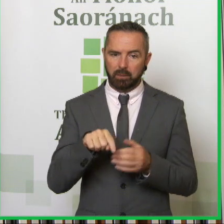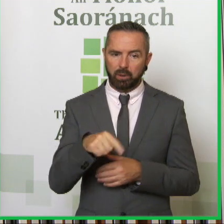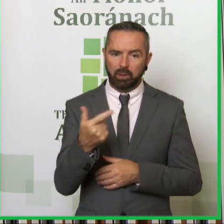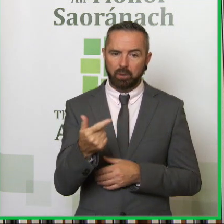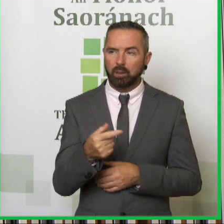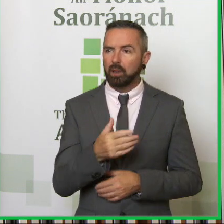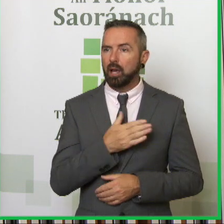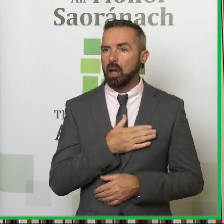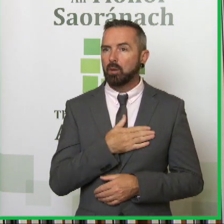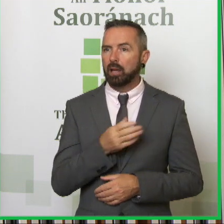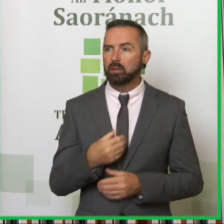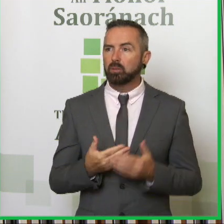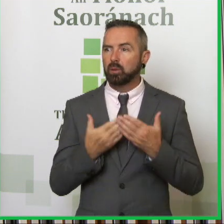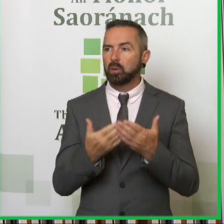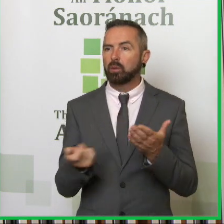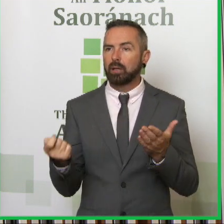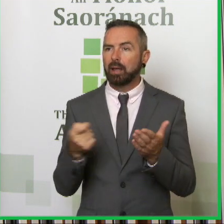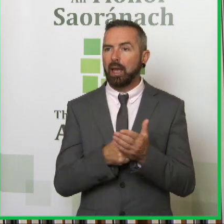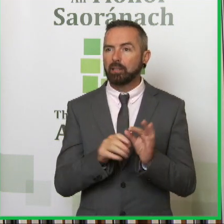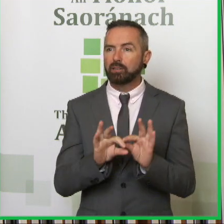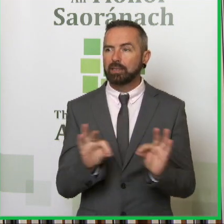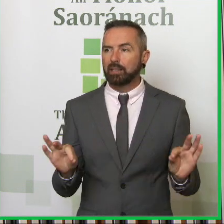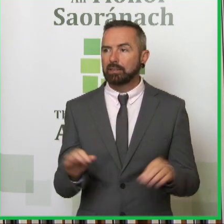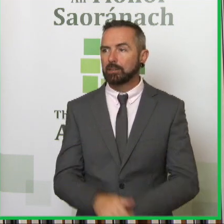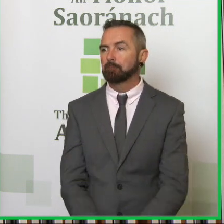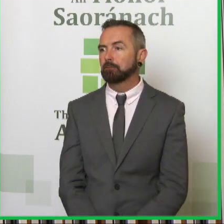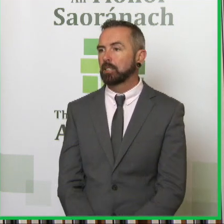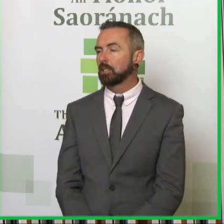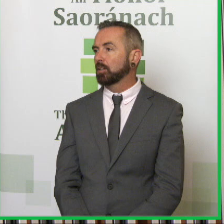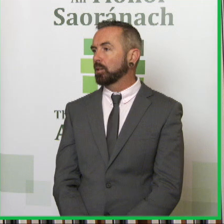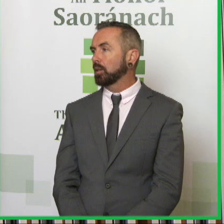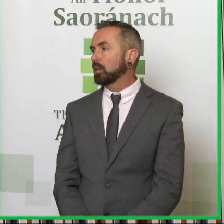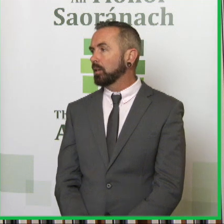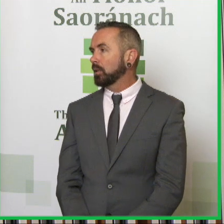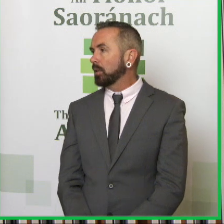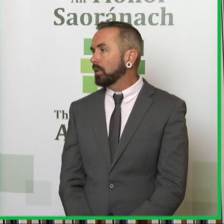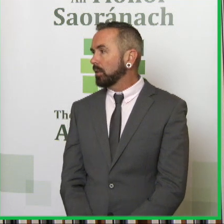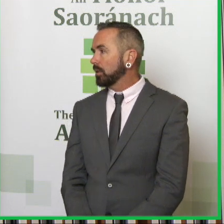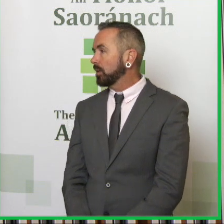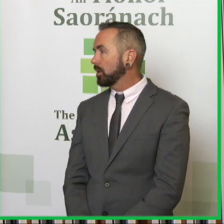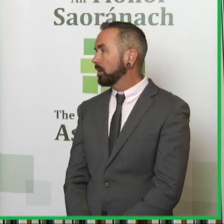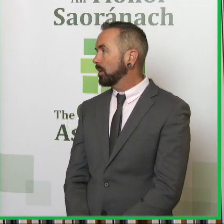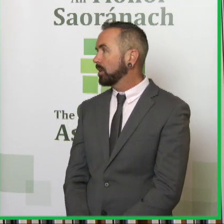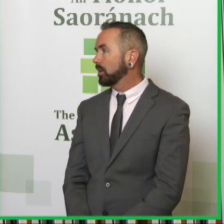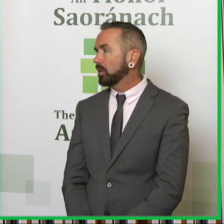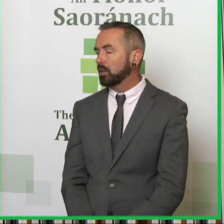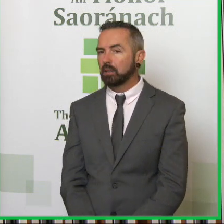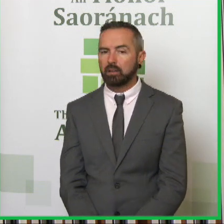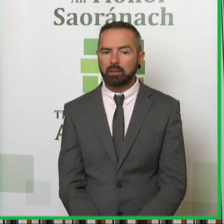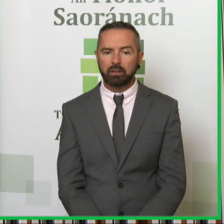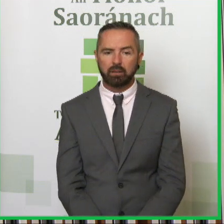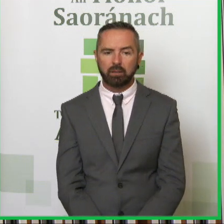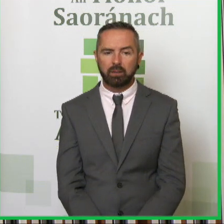like to propose an additional sentence at the end of the narrative. I'd like to take away for